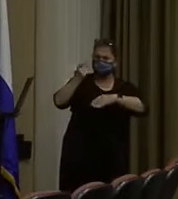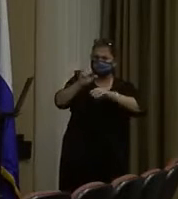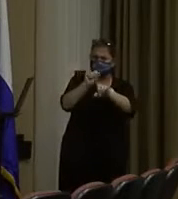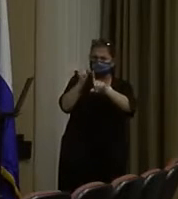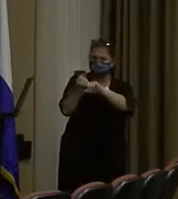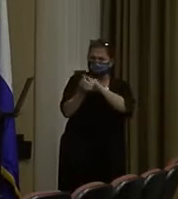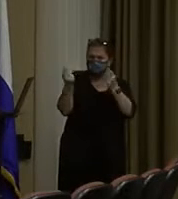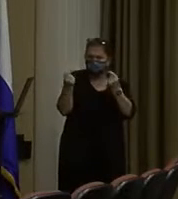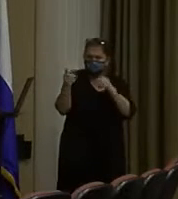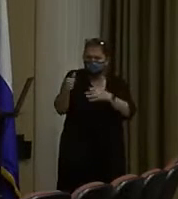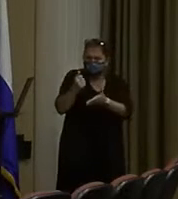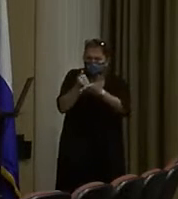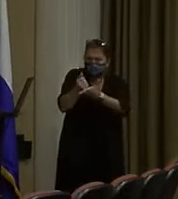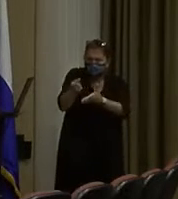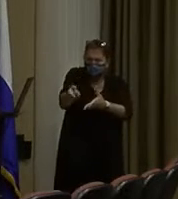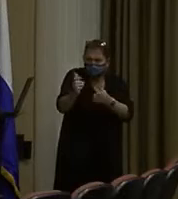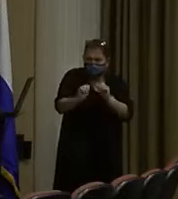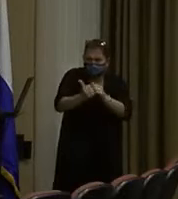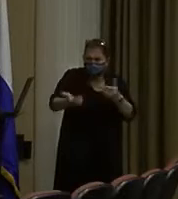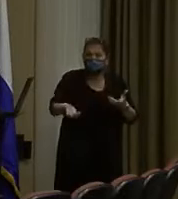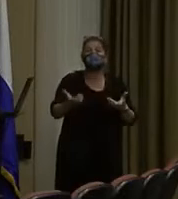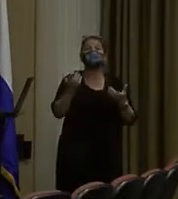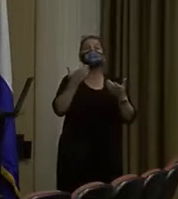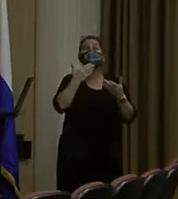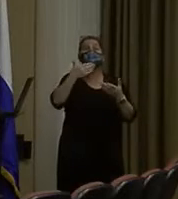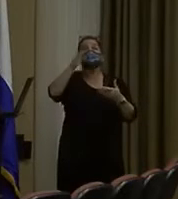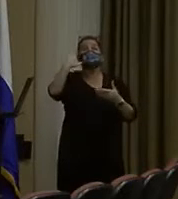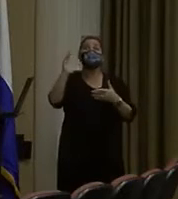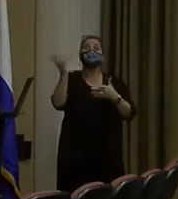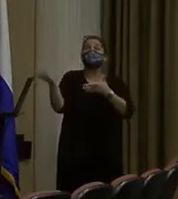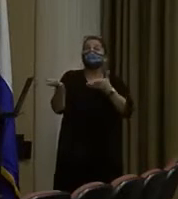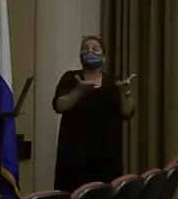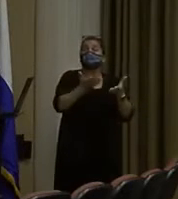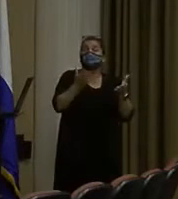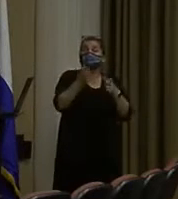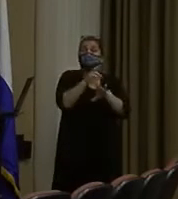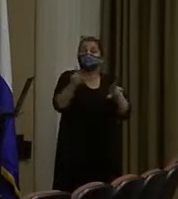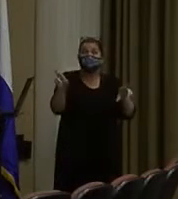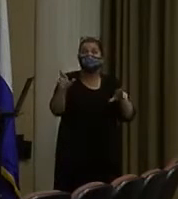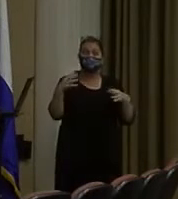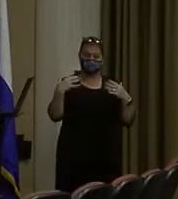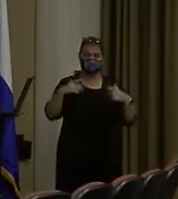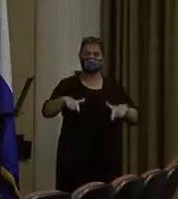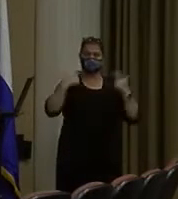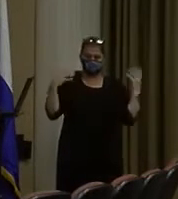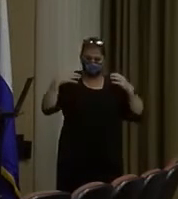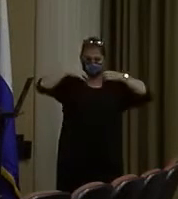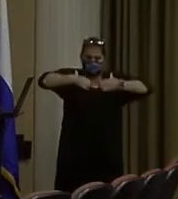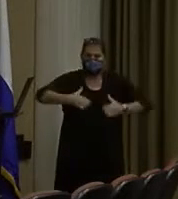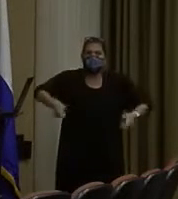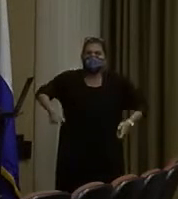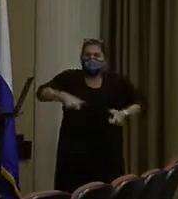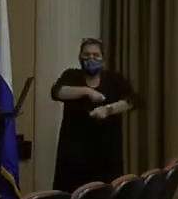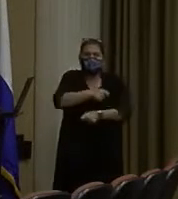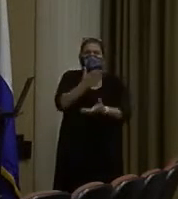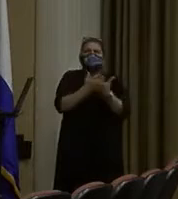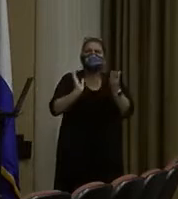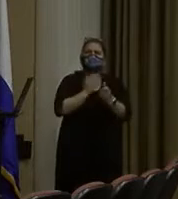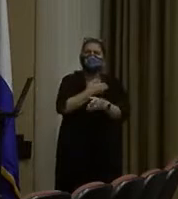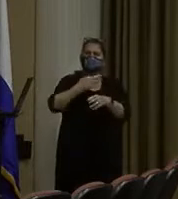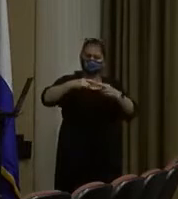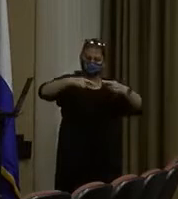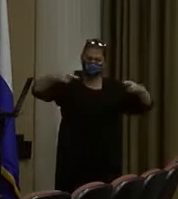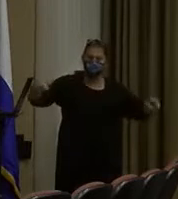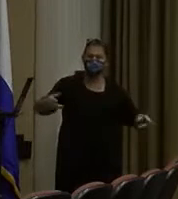save them, right? Thankfully, we did come prepared. We have our life jackets. Some of us brought some ropes and other